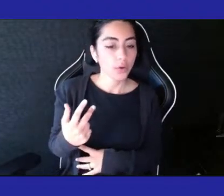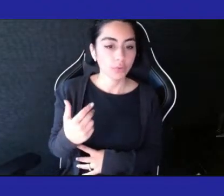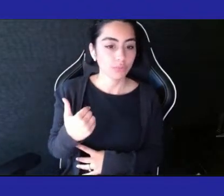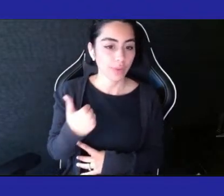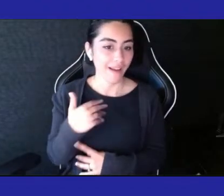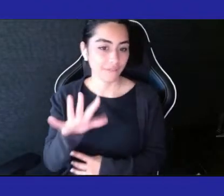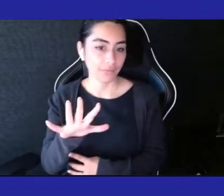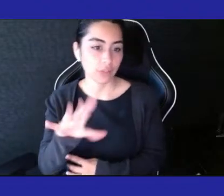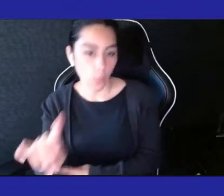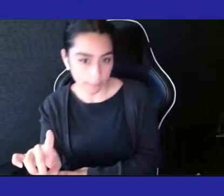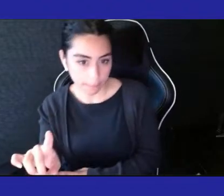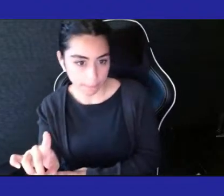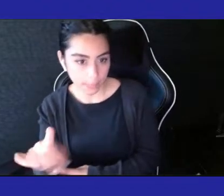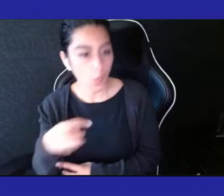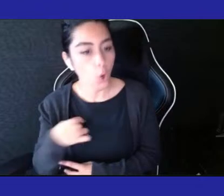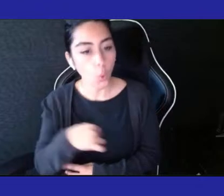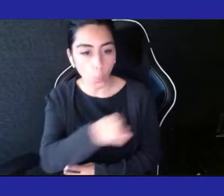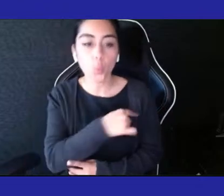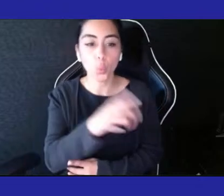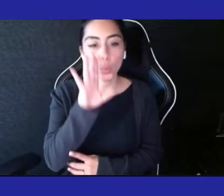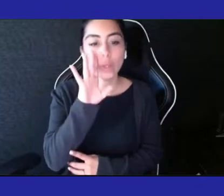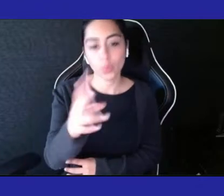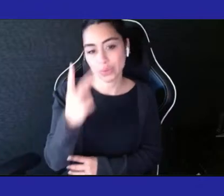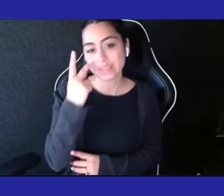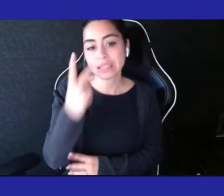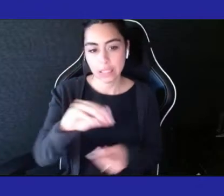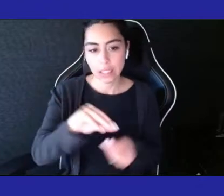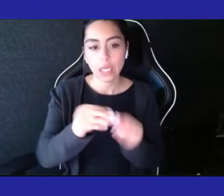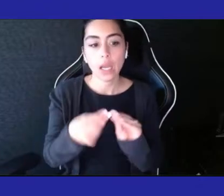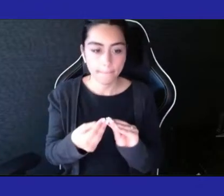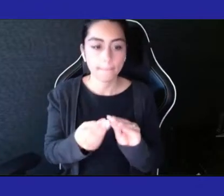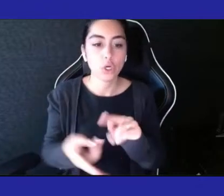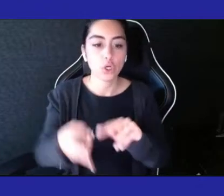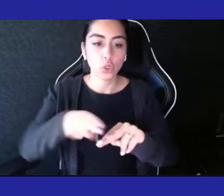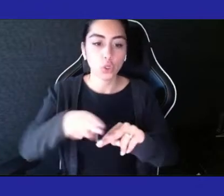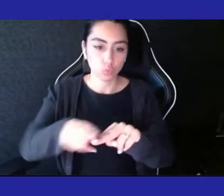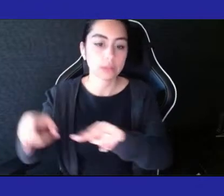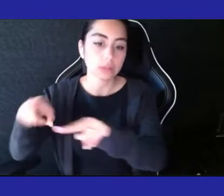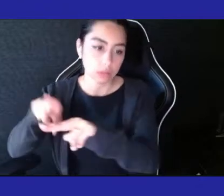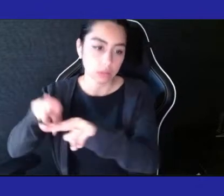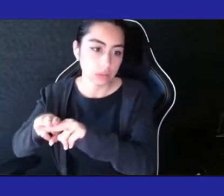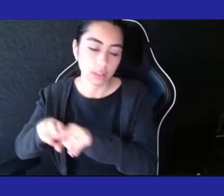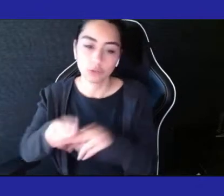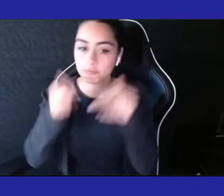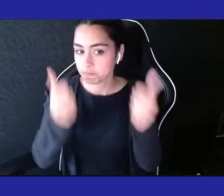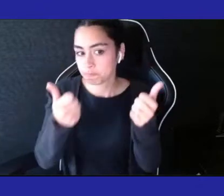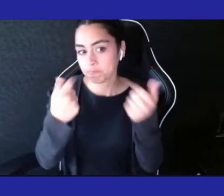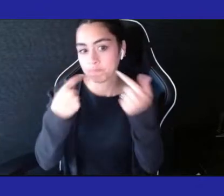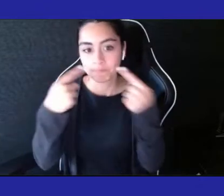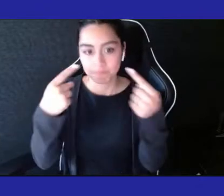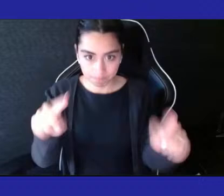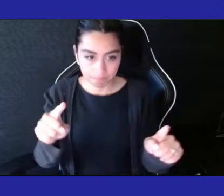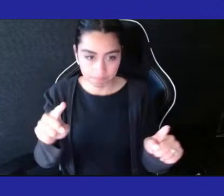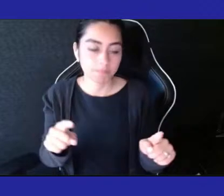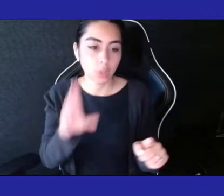we'll see this number go up. But this is a good success, and we'll have to adjust this target as